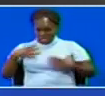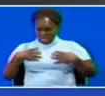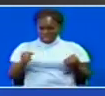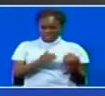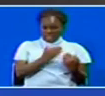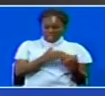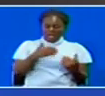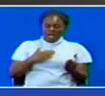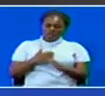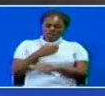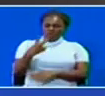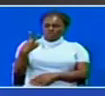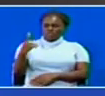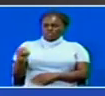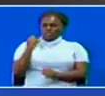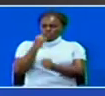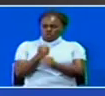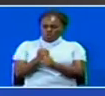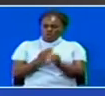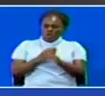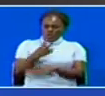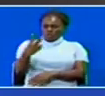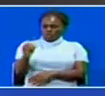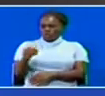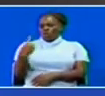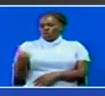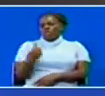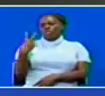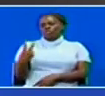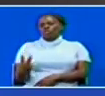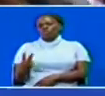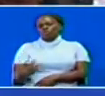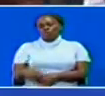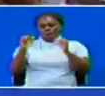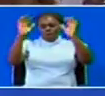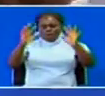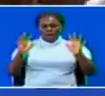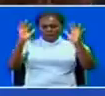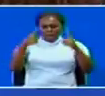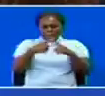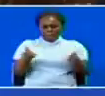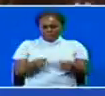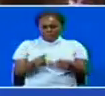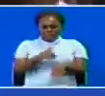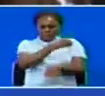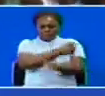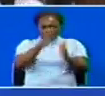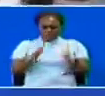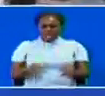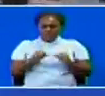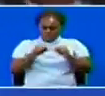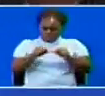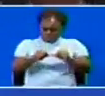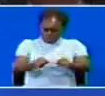we have over 20 cadres. Out of the over 20 cadres, only 2 are on strike. But even as the doctor's strike